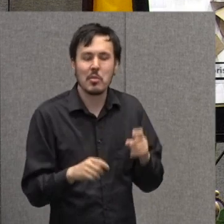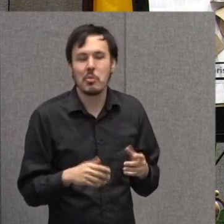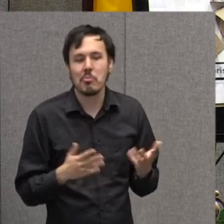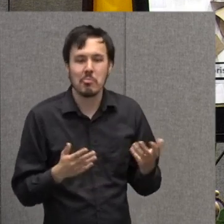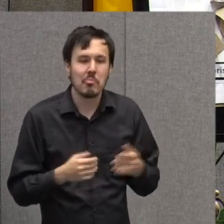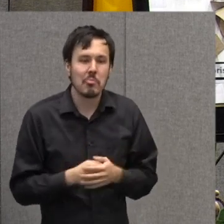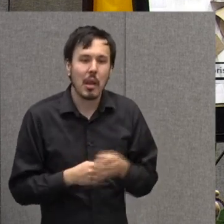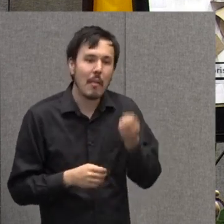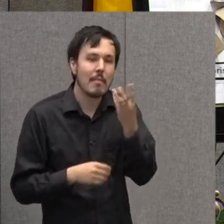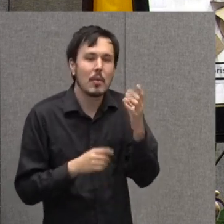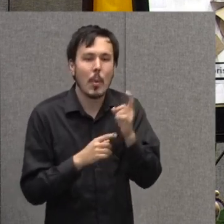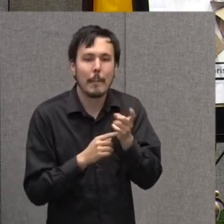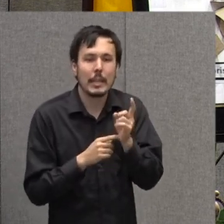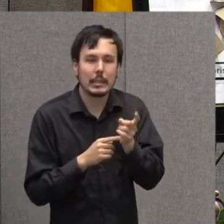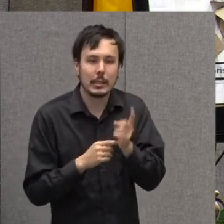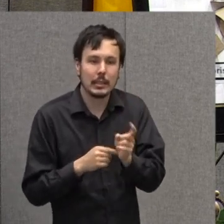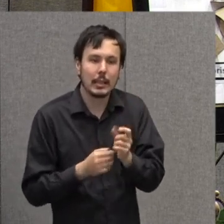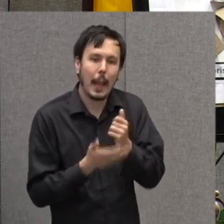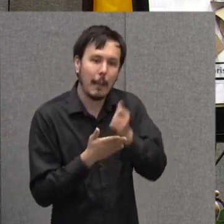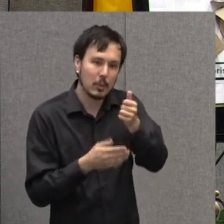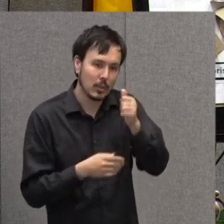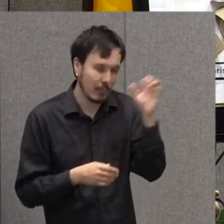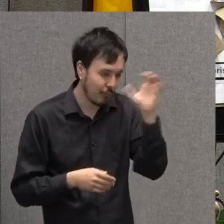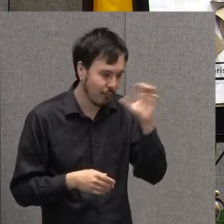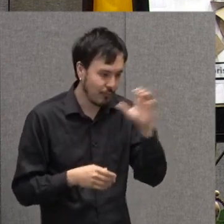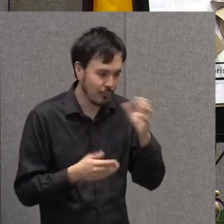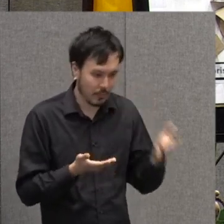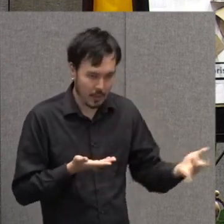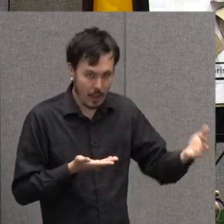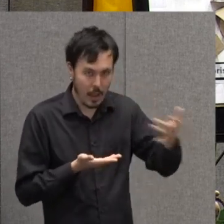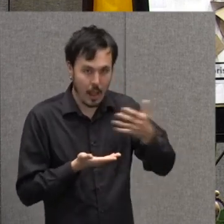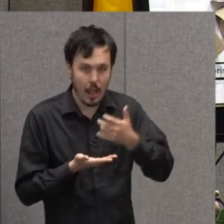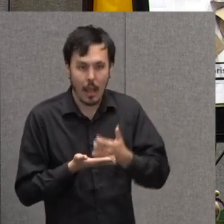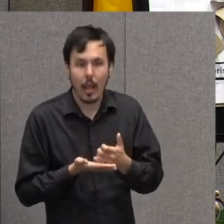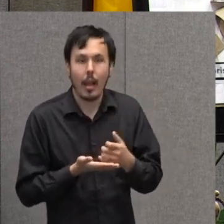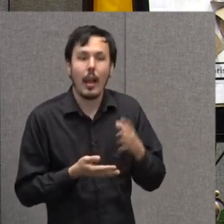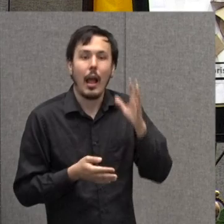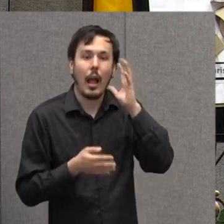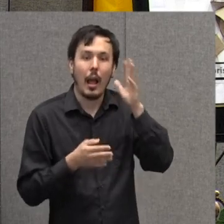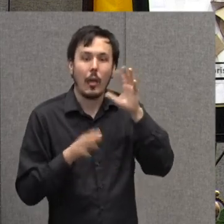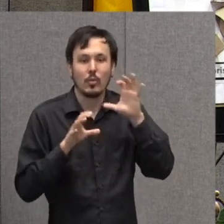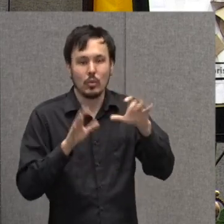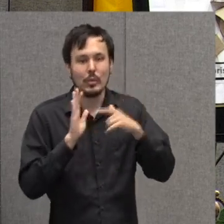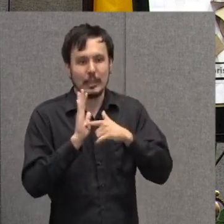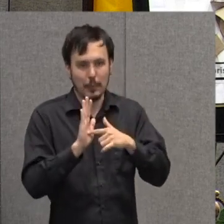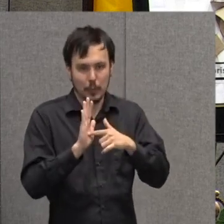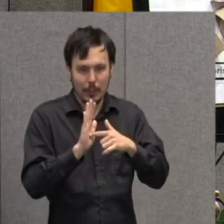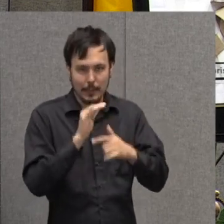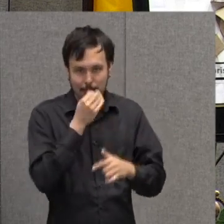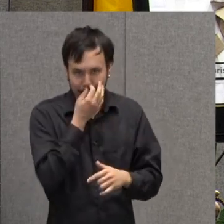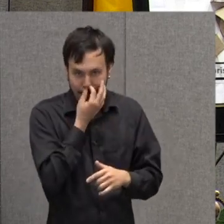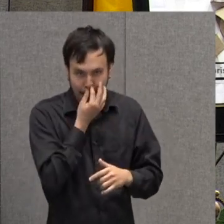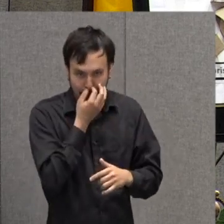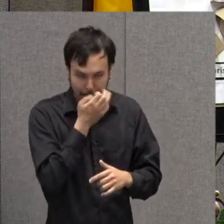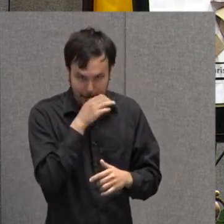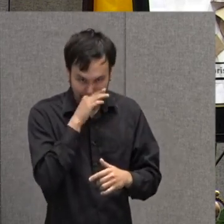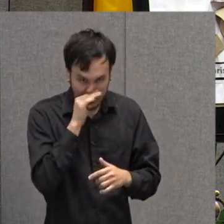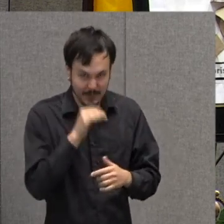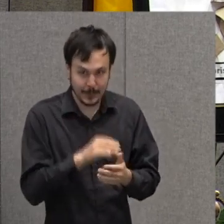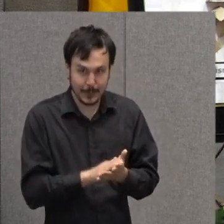to locate those materials before you get back to your artist studio, and I will do the demonstration.